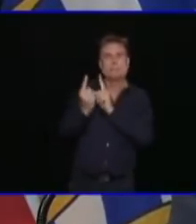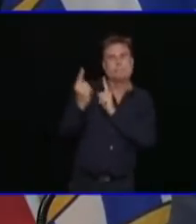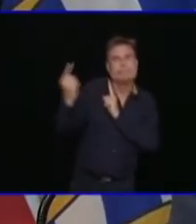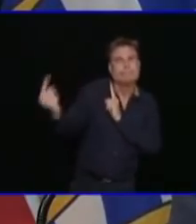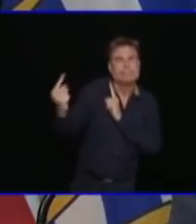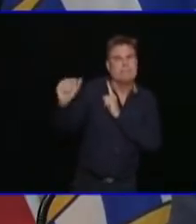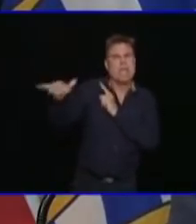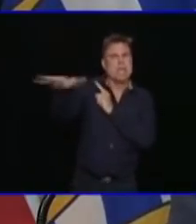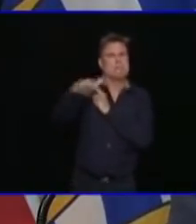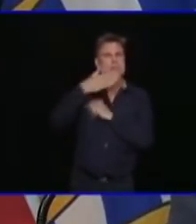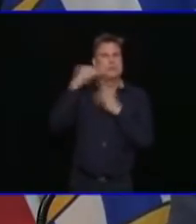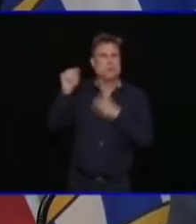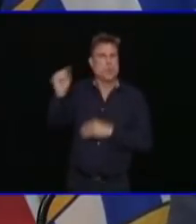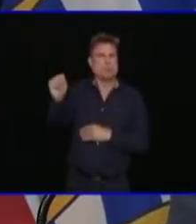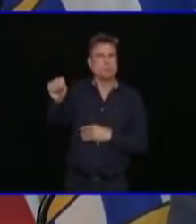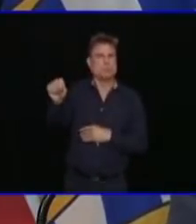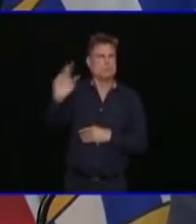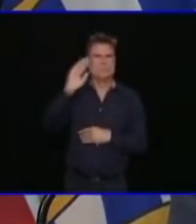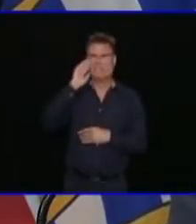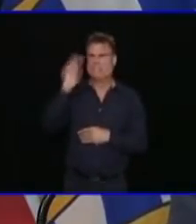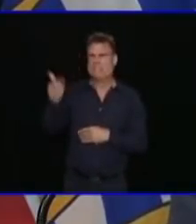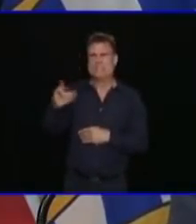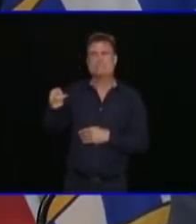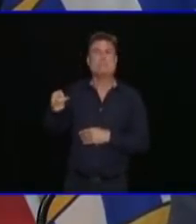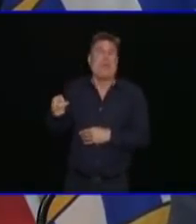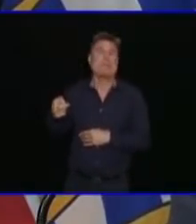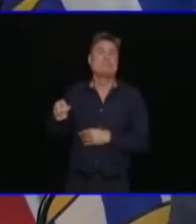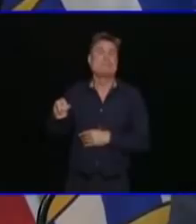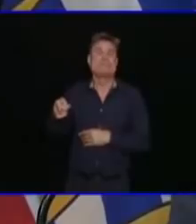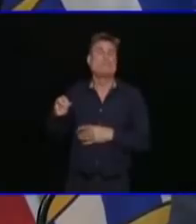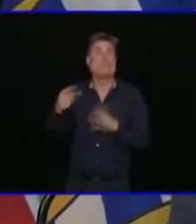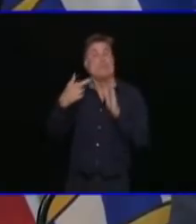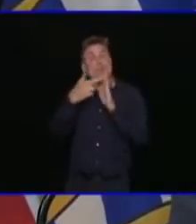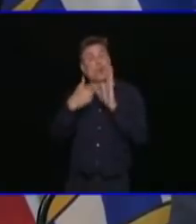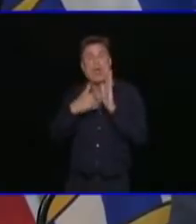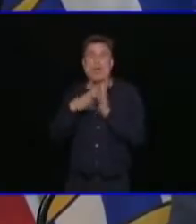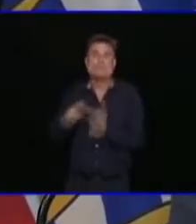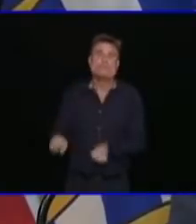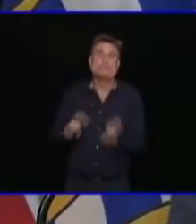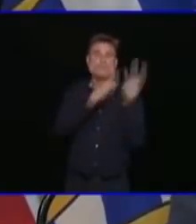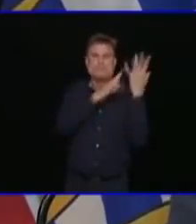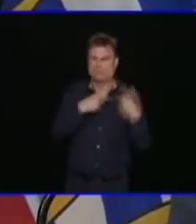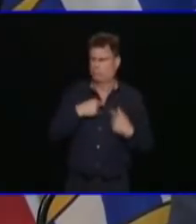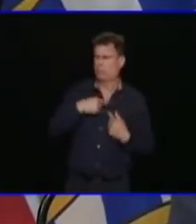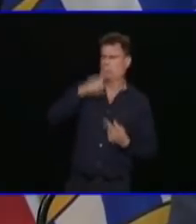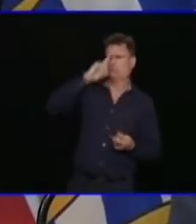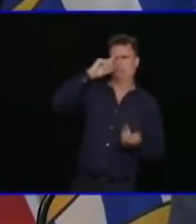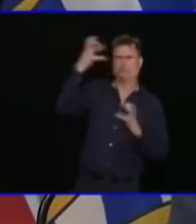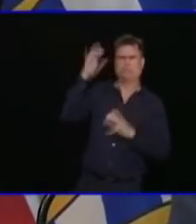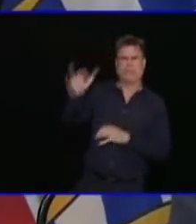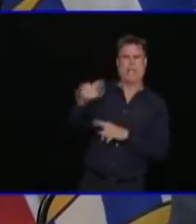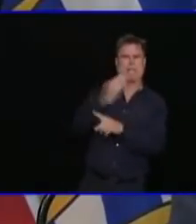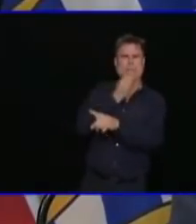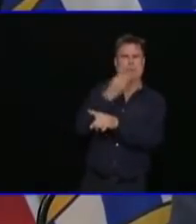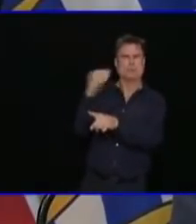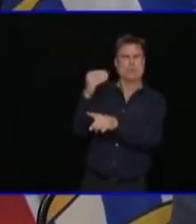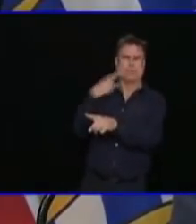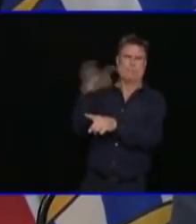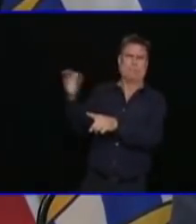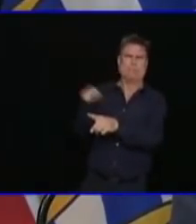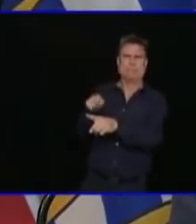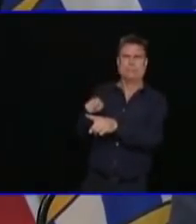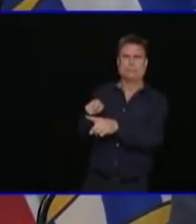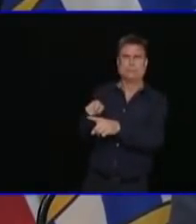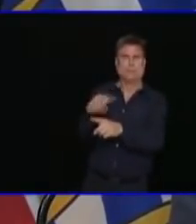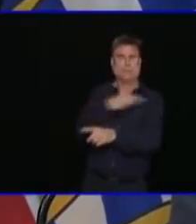fearful what was going on. I did. An hour later, they had put back a guard at the door when one hadn't been there, and they were back to